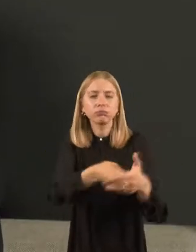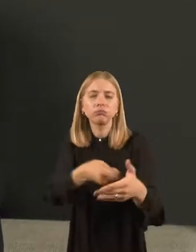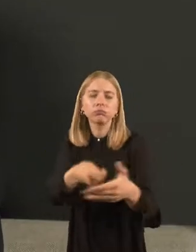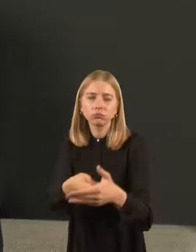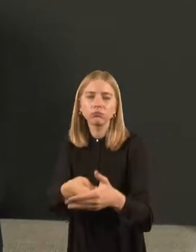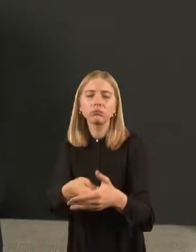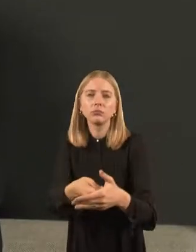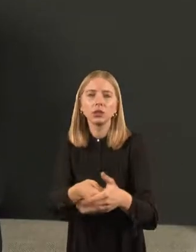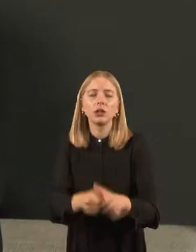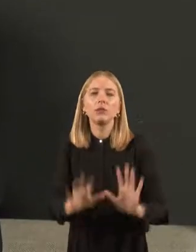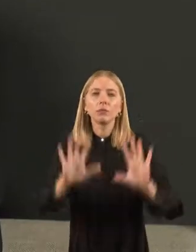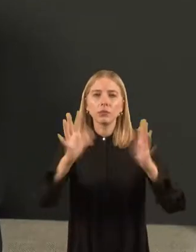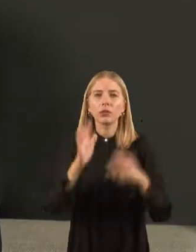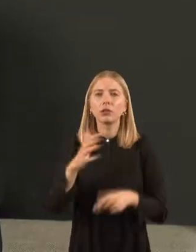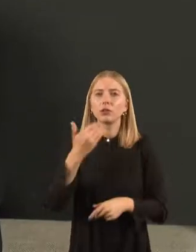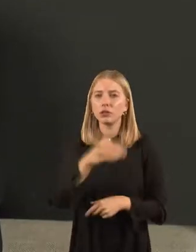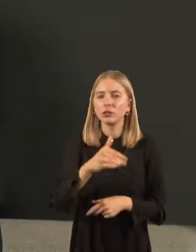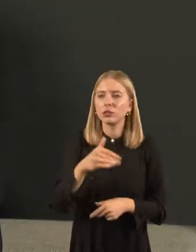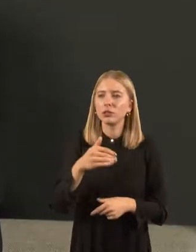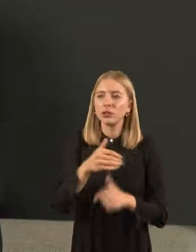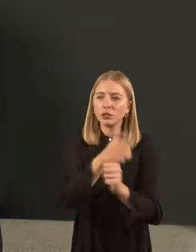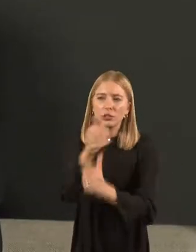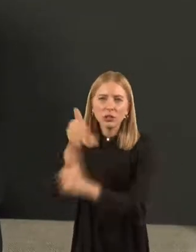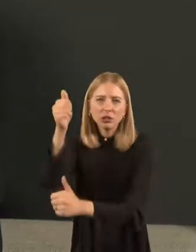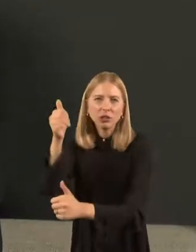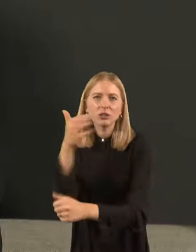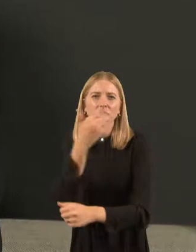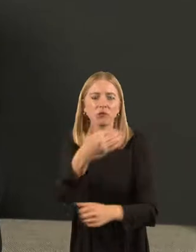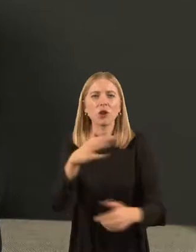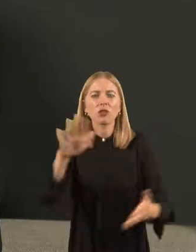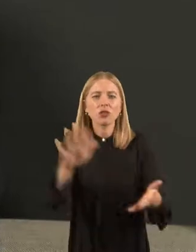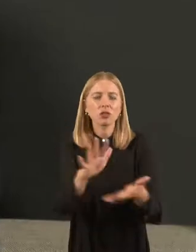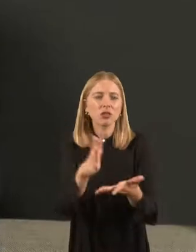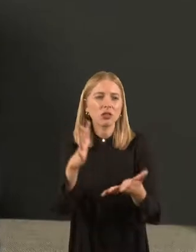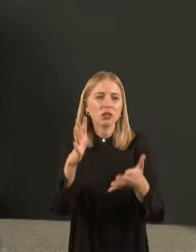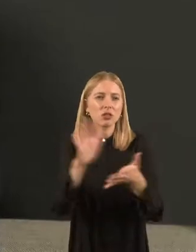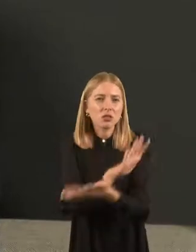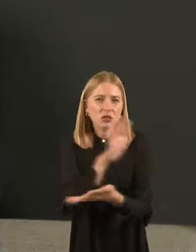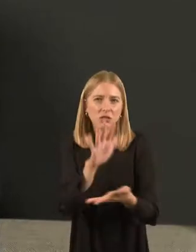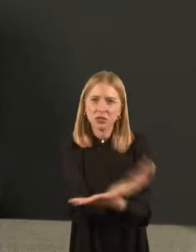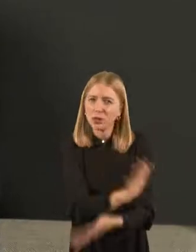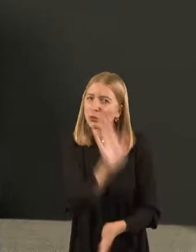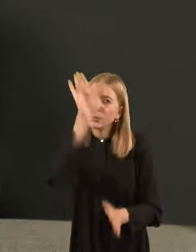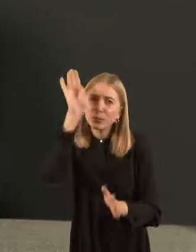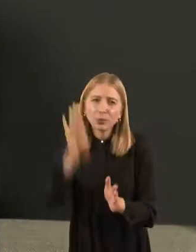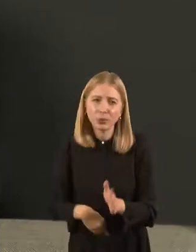to identify several issues, the use of fertilizers, also the